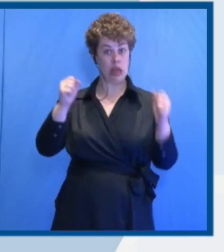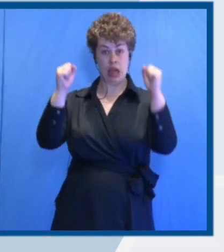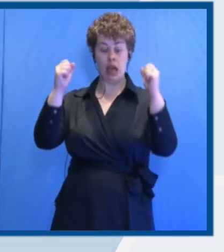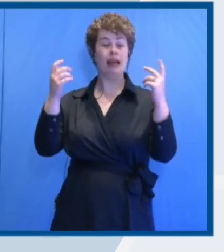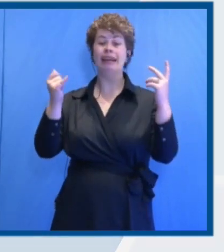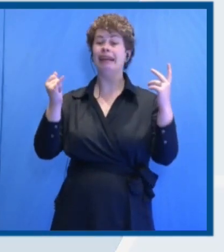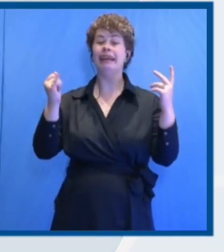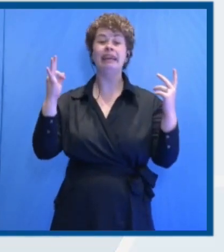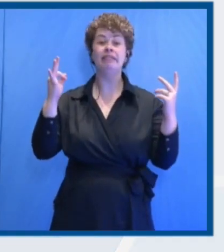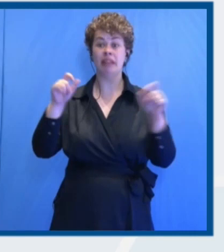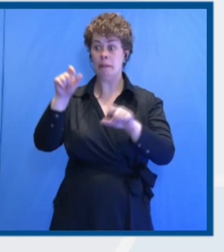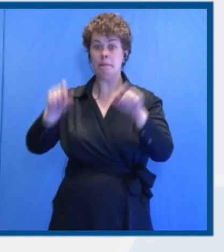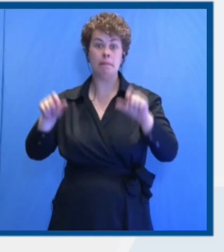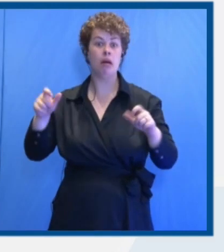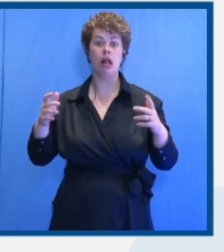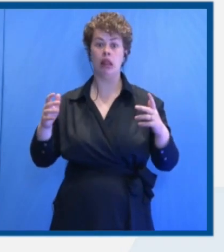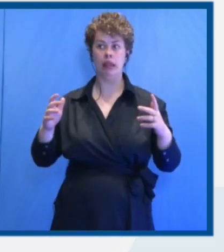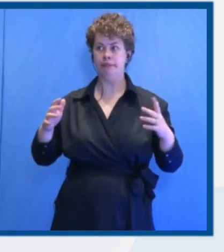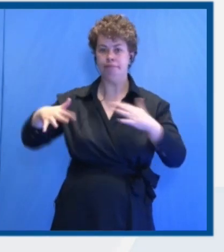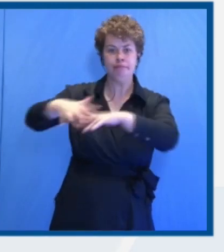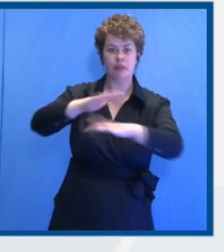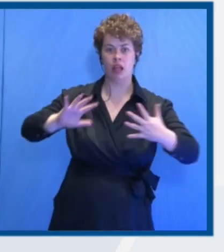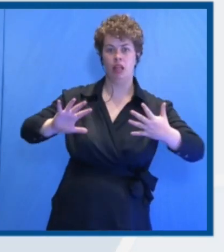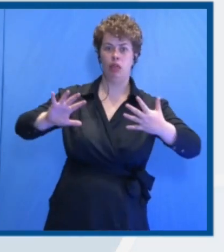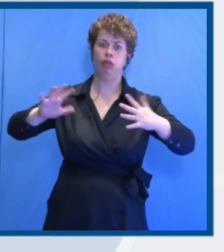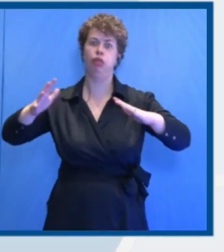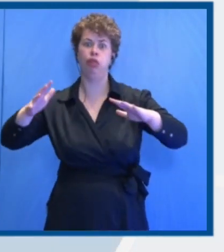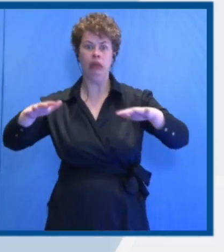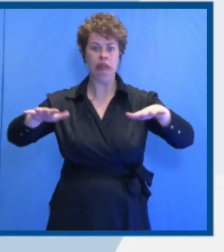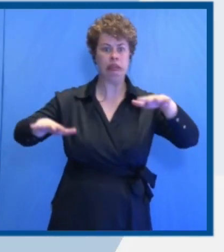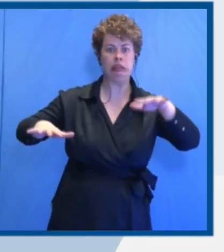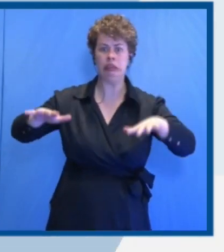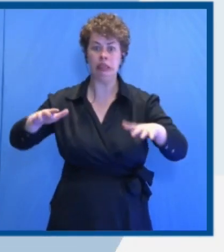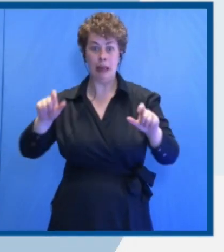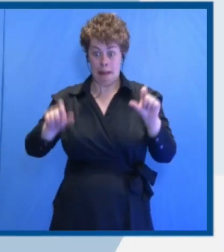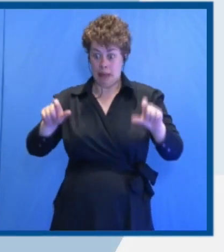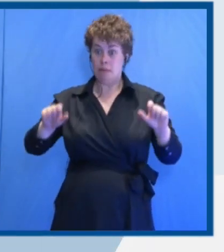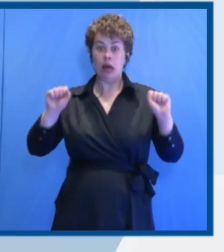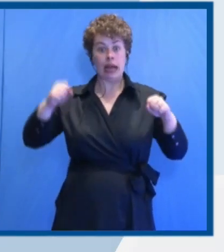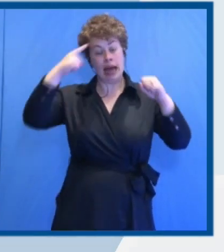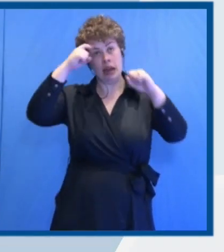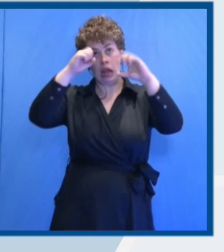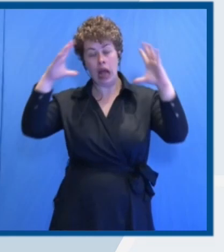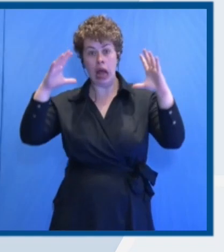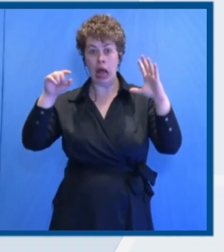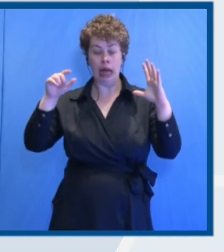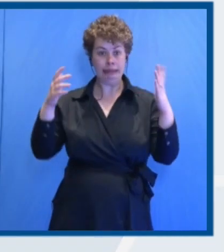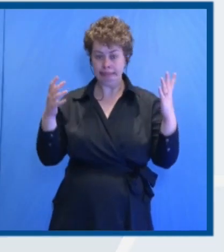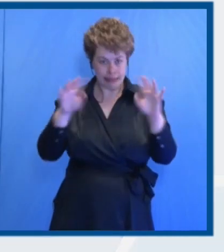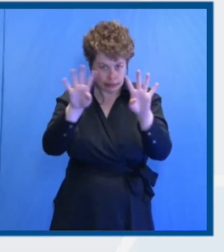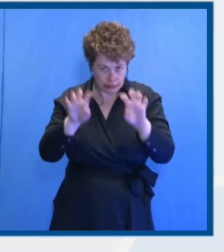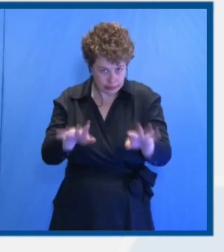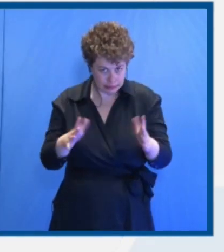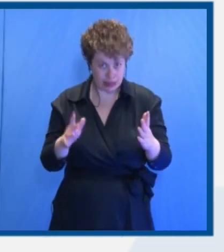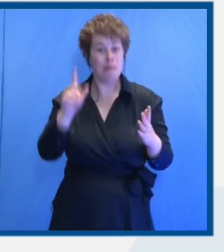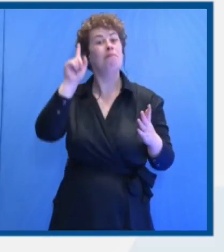there is social upheavals. And social cohesion is a very important aspect in reducing systemic risk wherever context